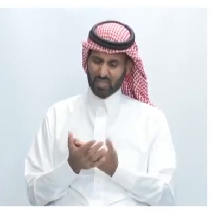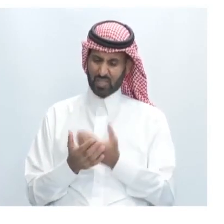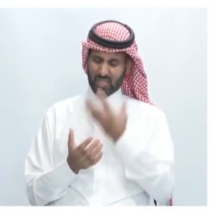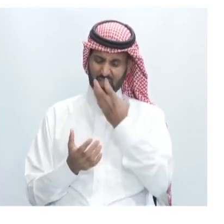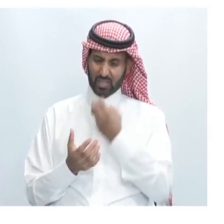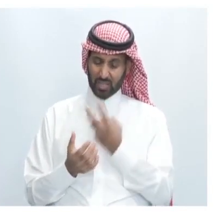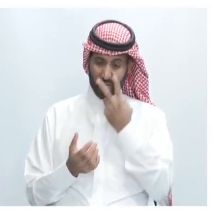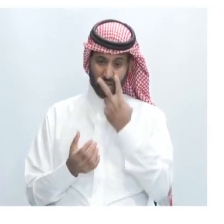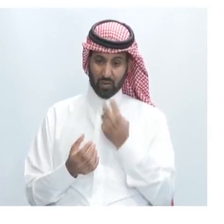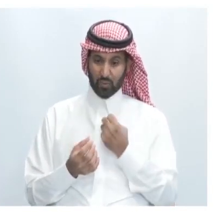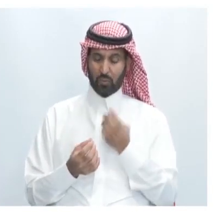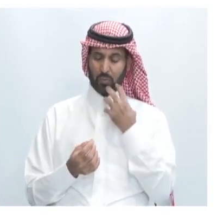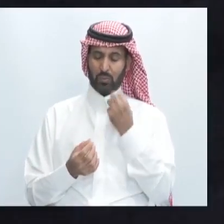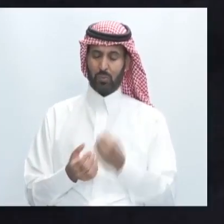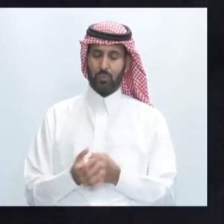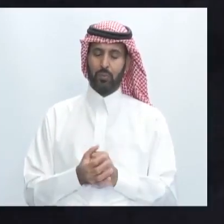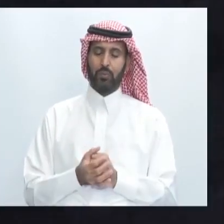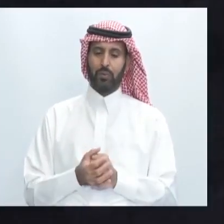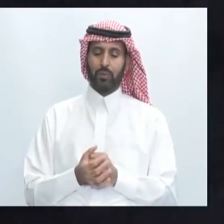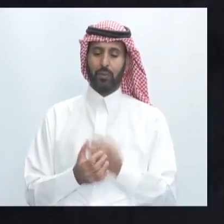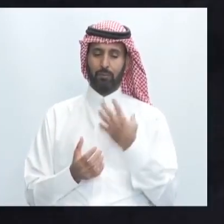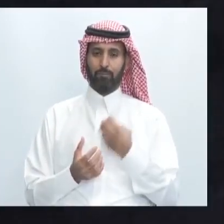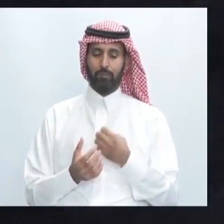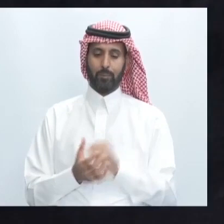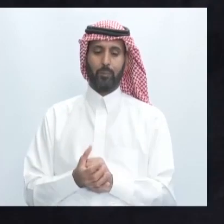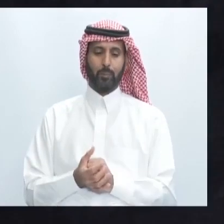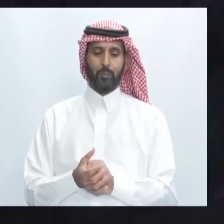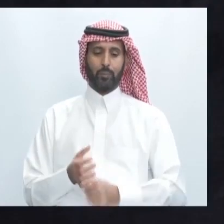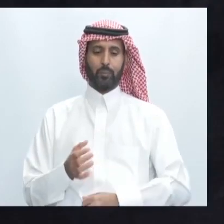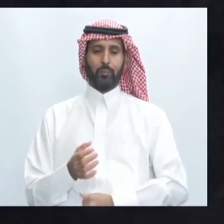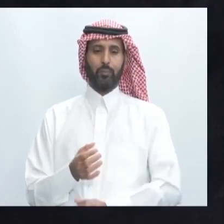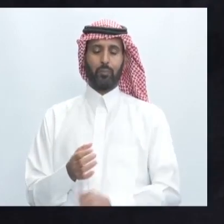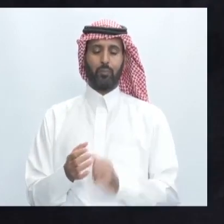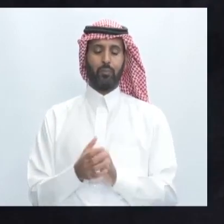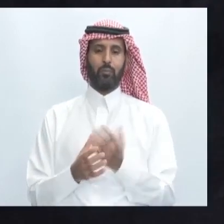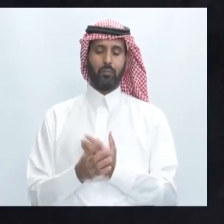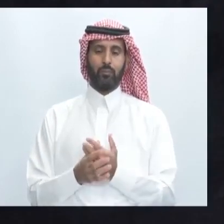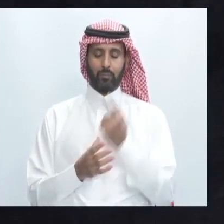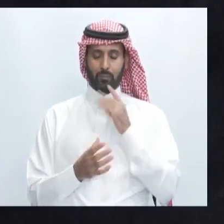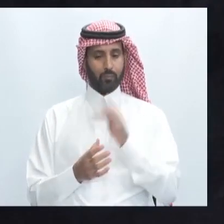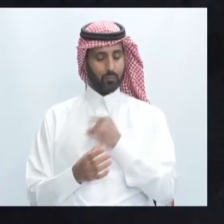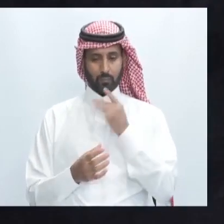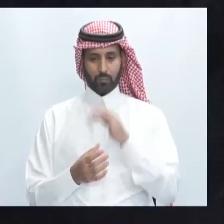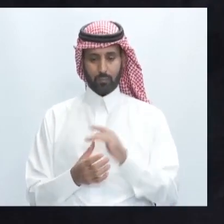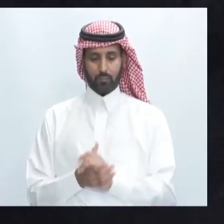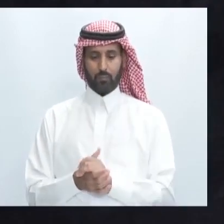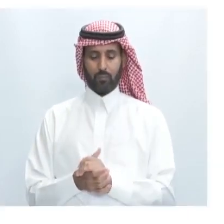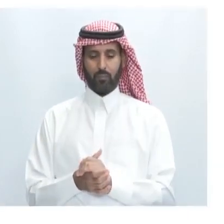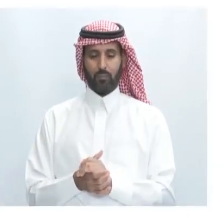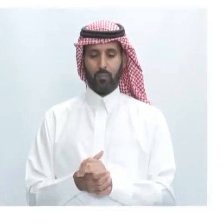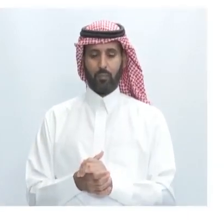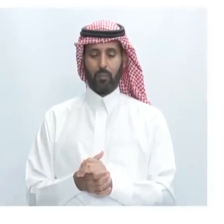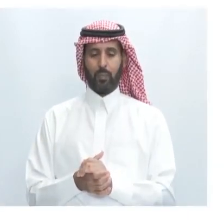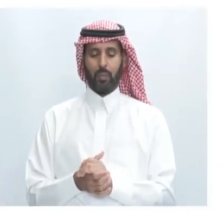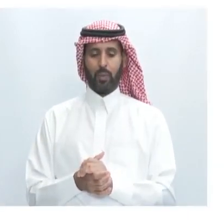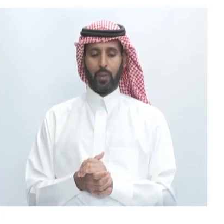mourning because white in China is the color of sadness, of death, of mourning. That's why the bride doesn't wear white